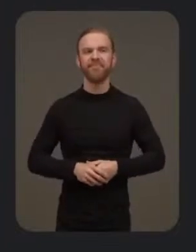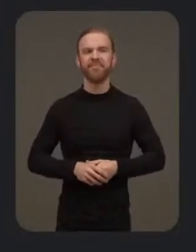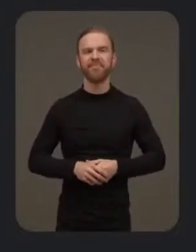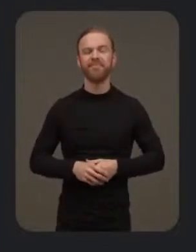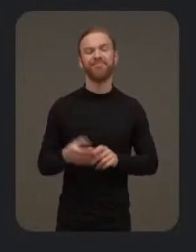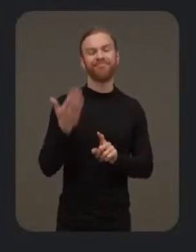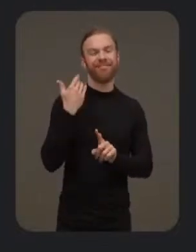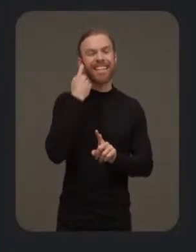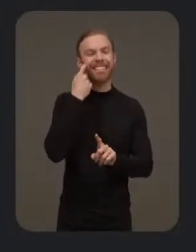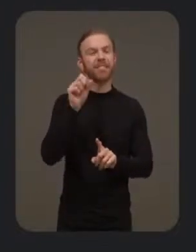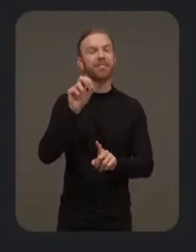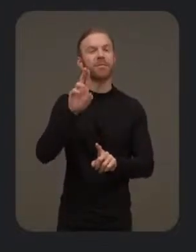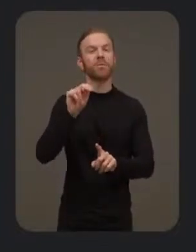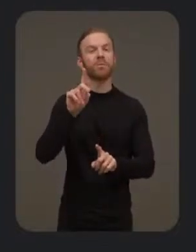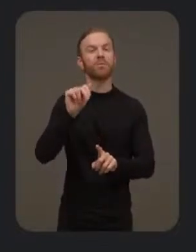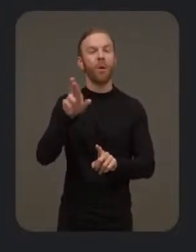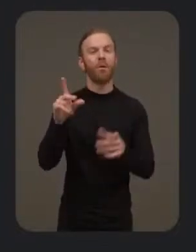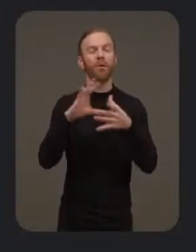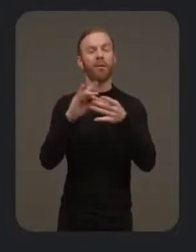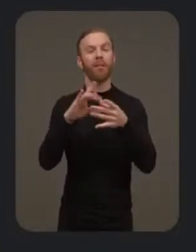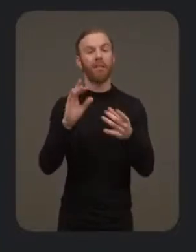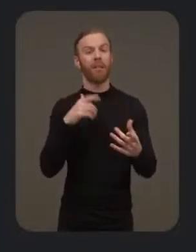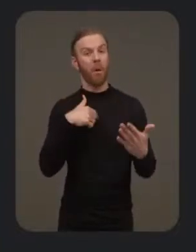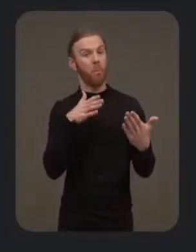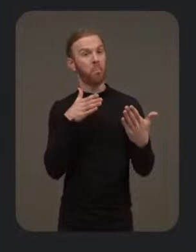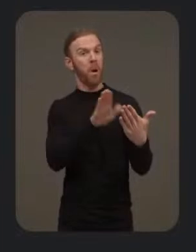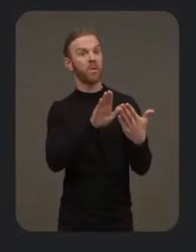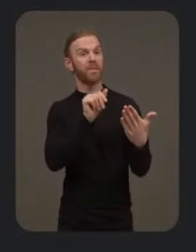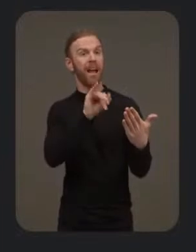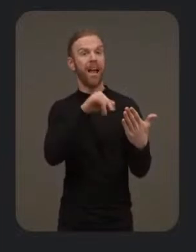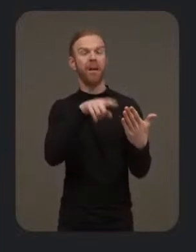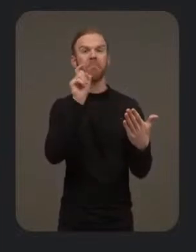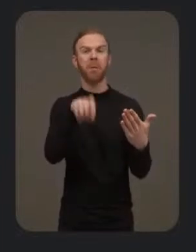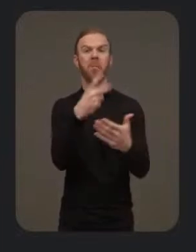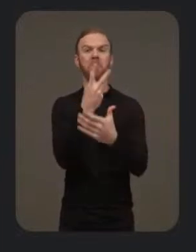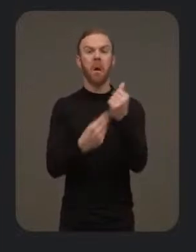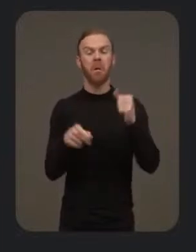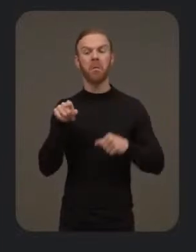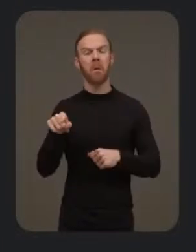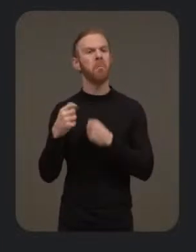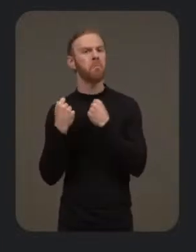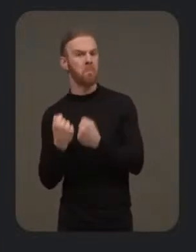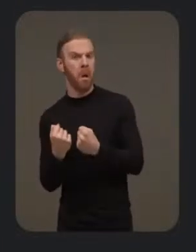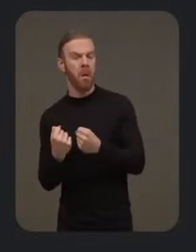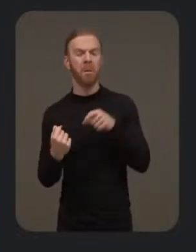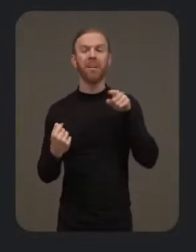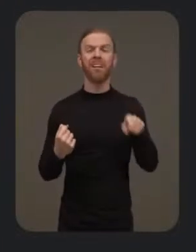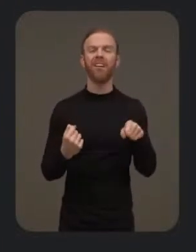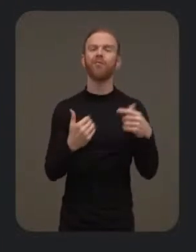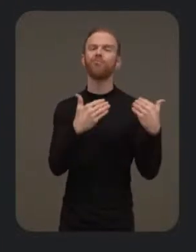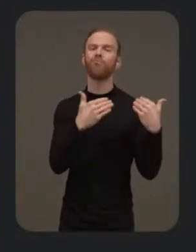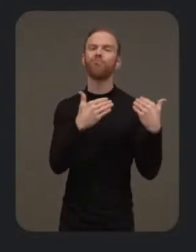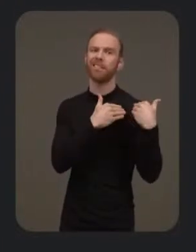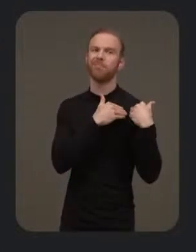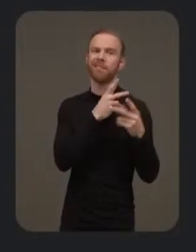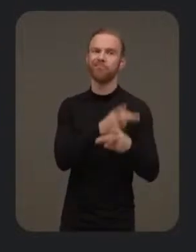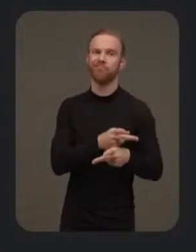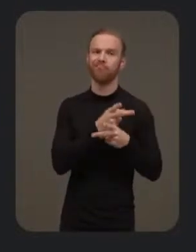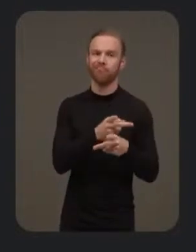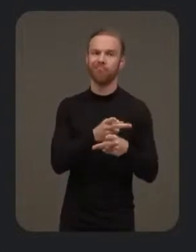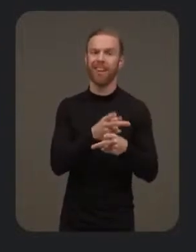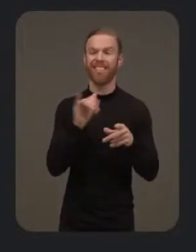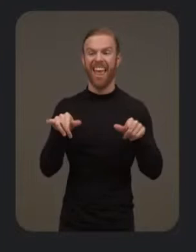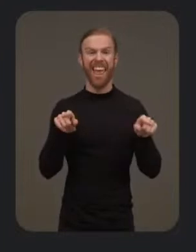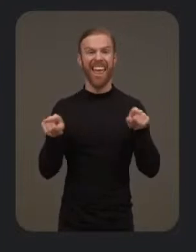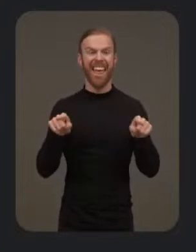Earlier, you heard Sundar say that our approach to AI must be both bold and responsible. While there's a natural